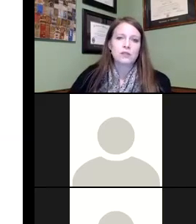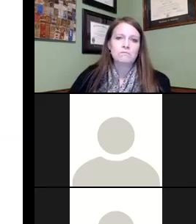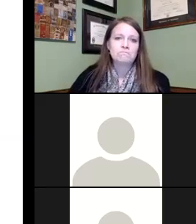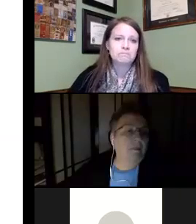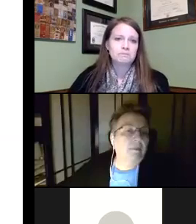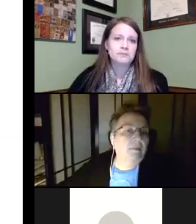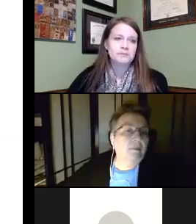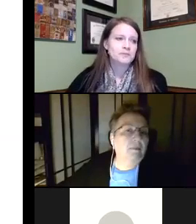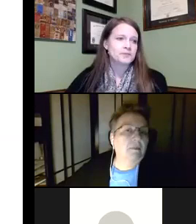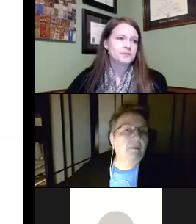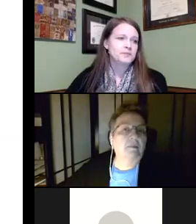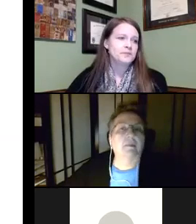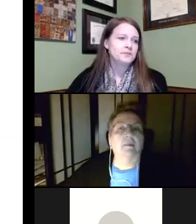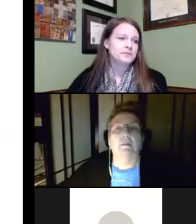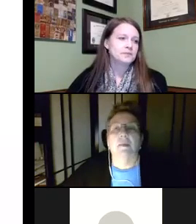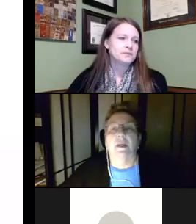much.